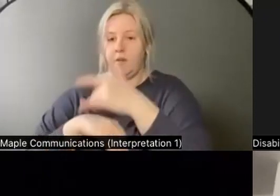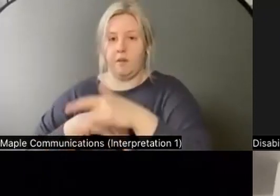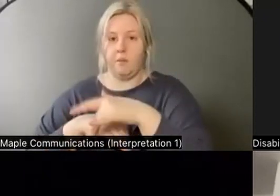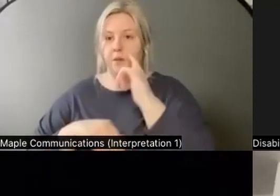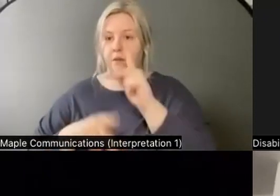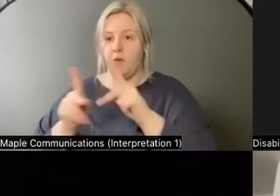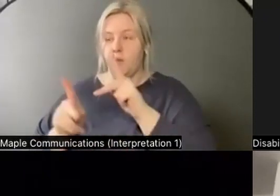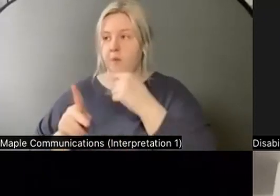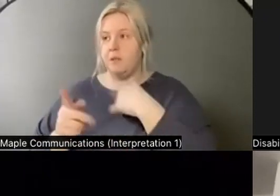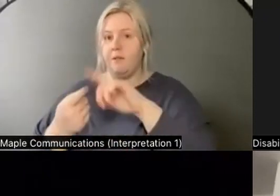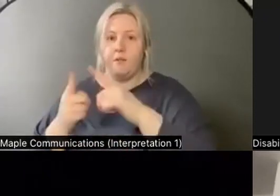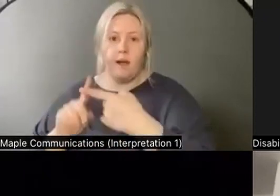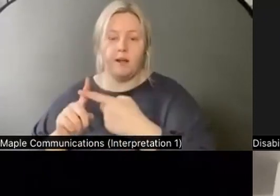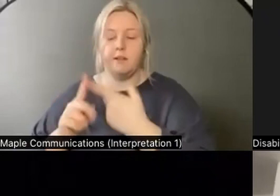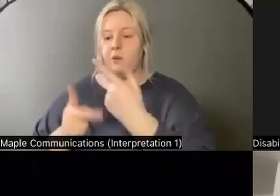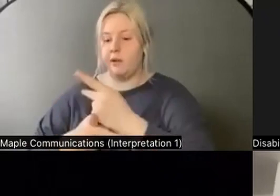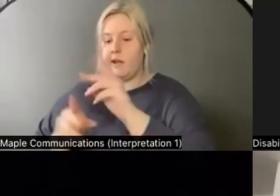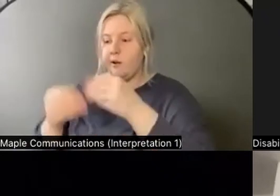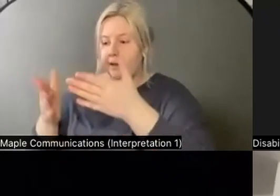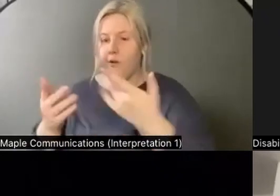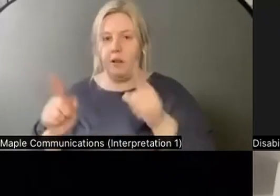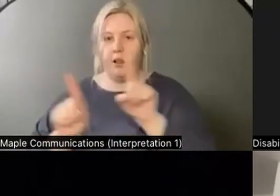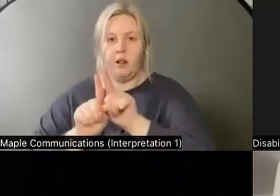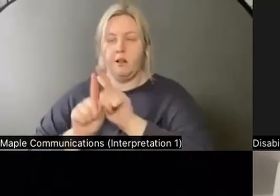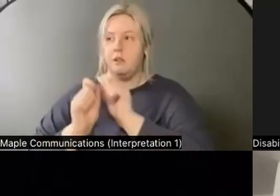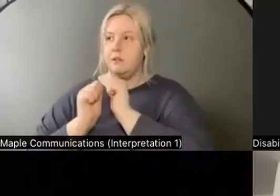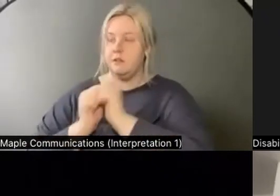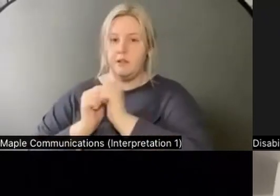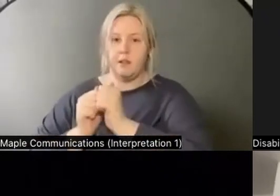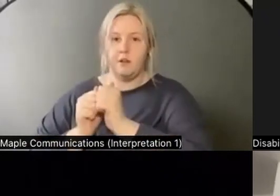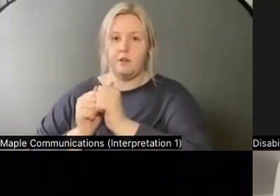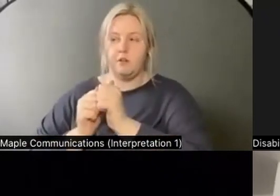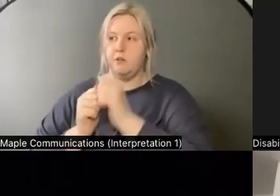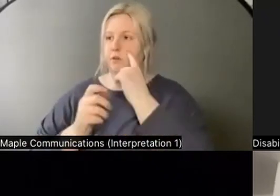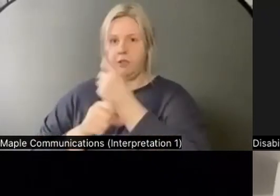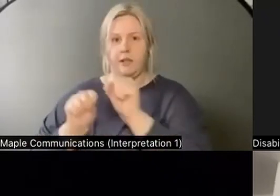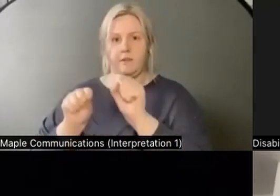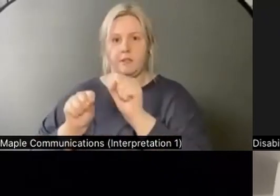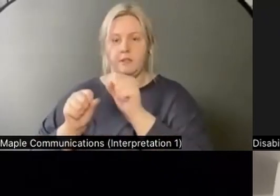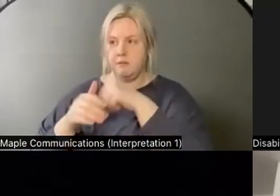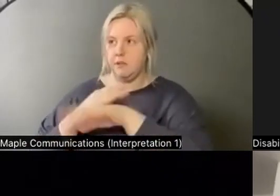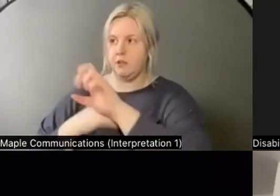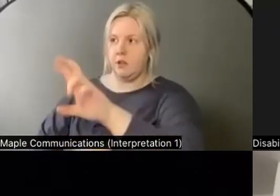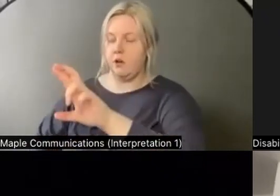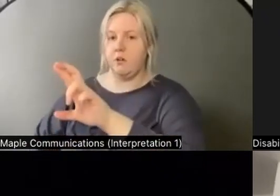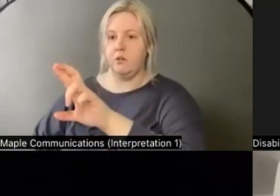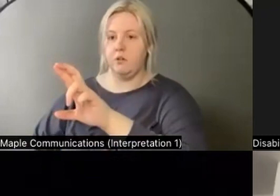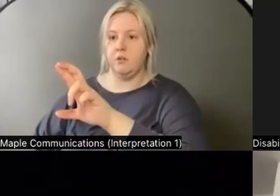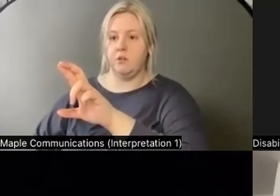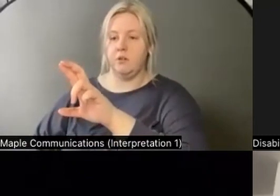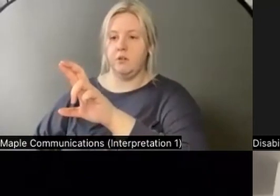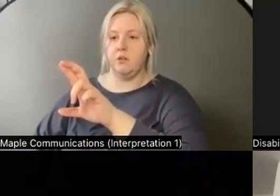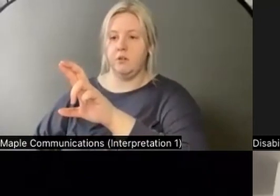have friends or caregivers accompany them safely to the ER, and realizing how